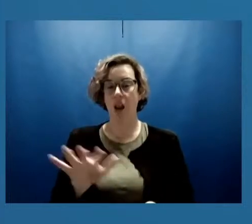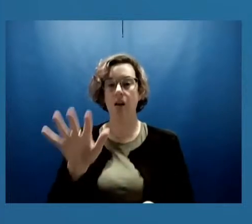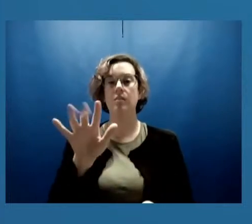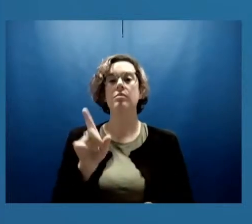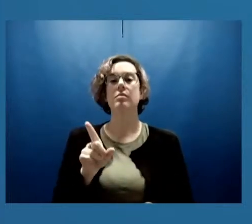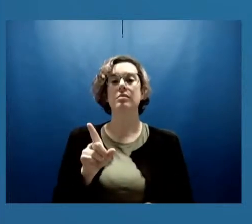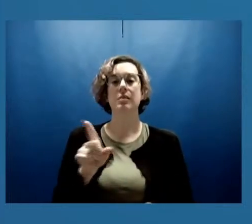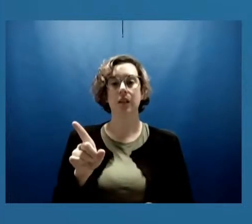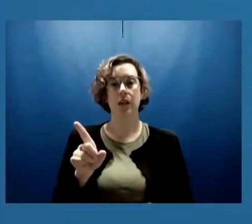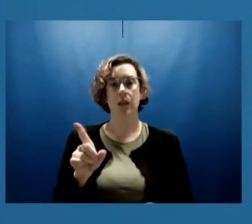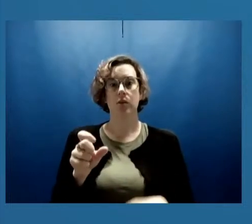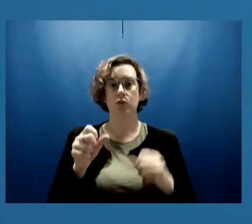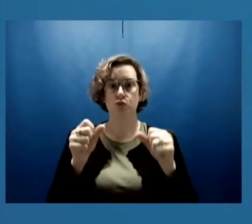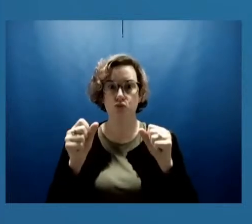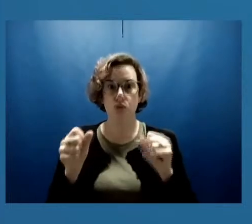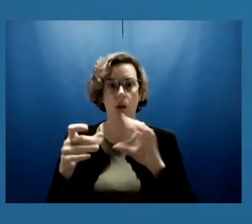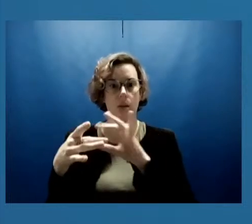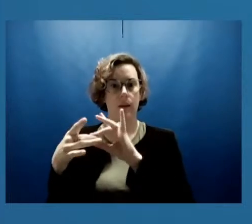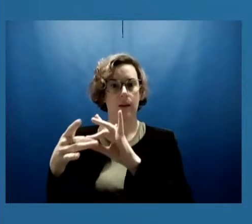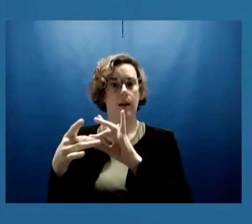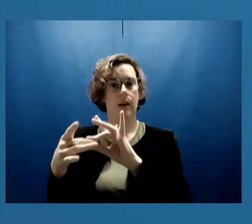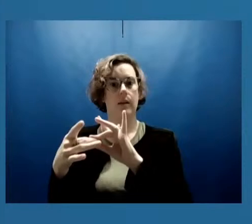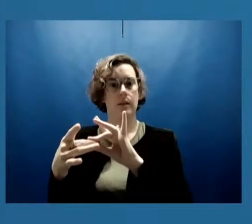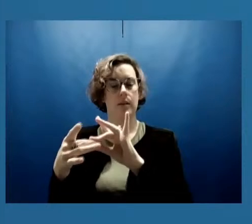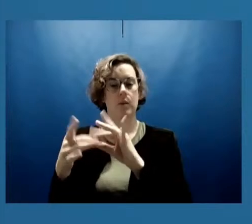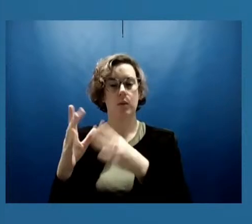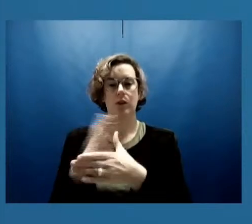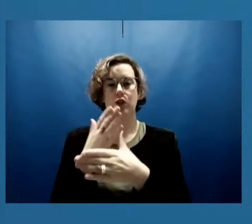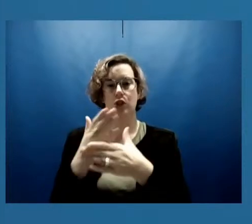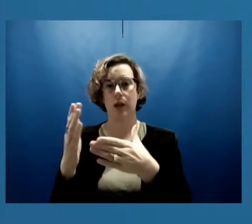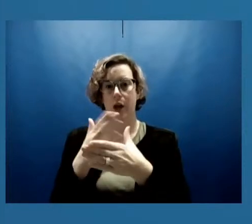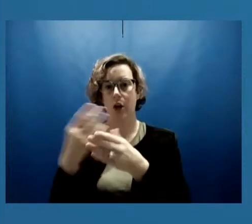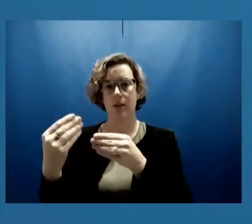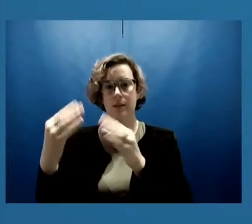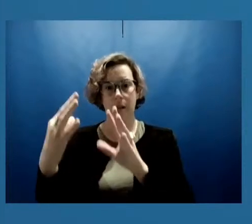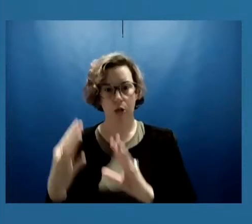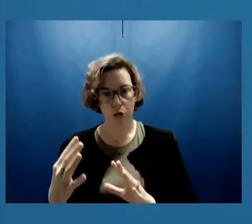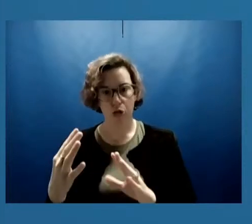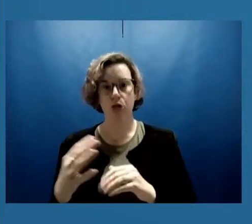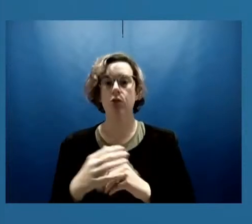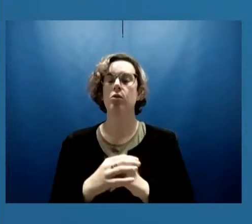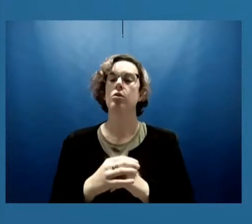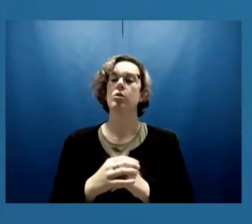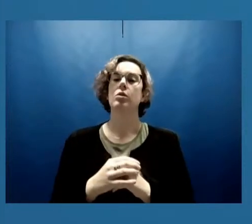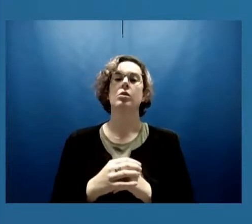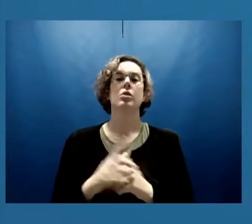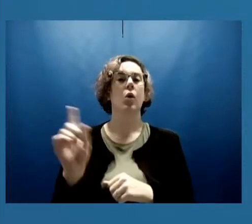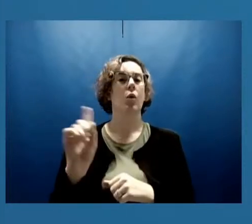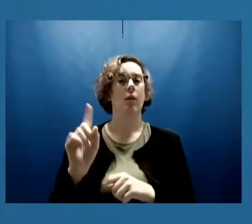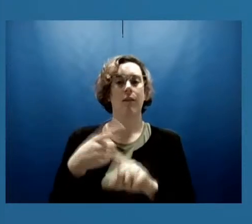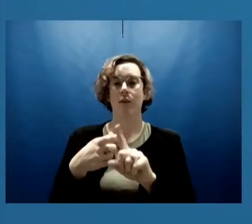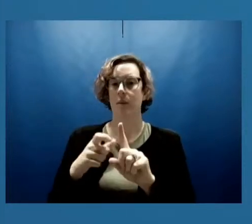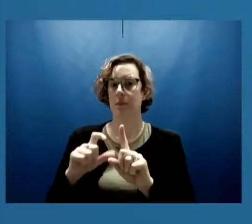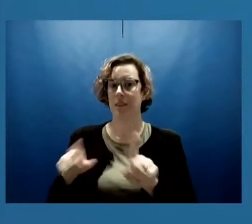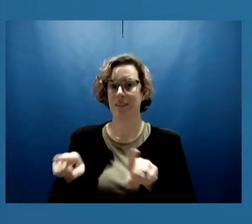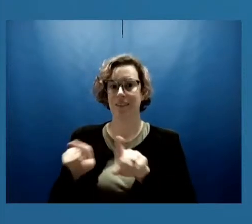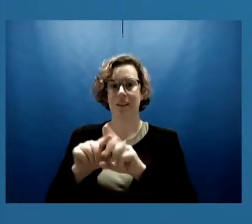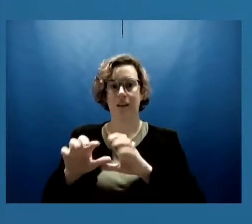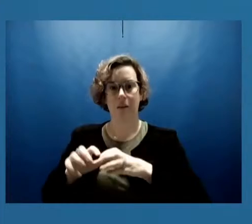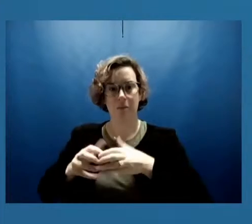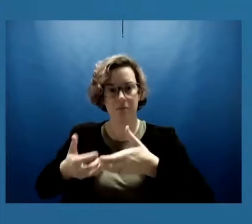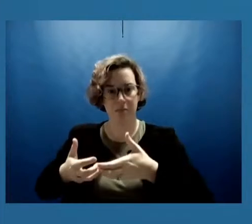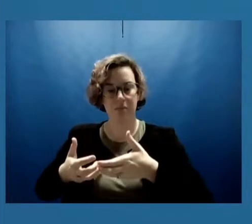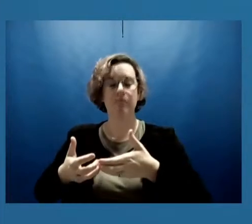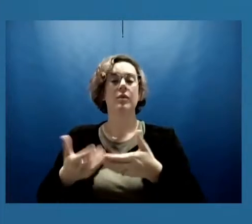very connected with shared distributors, shared source flocks. And then we do have markets